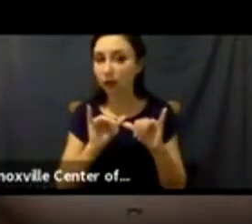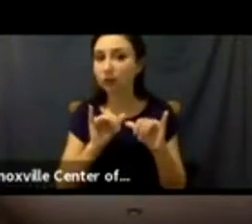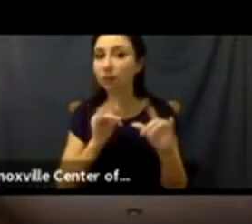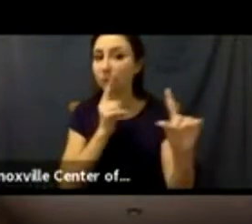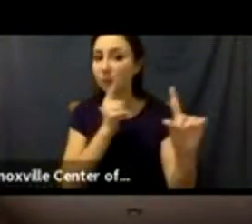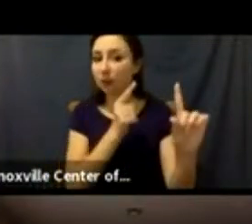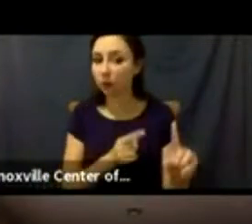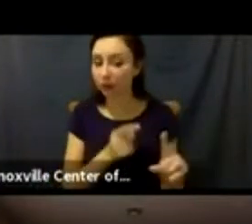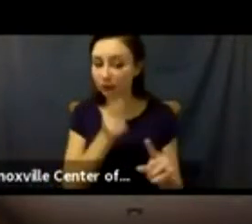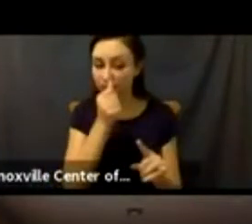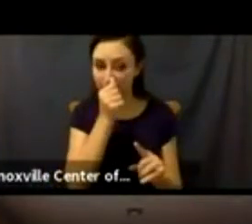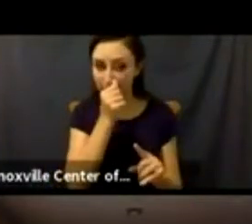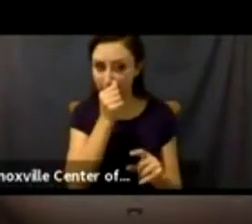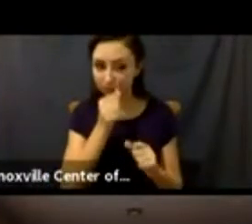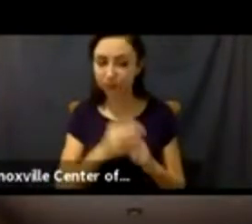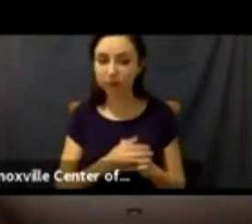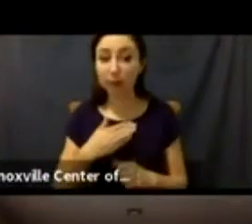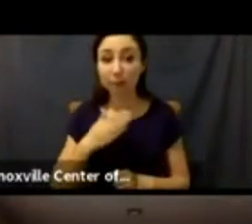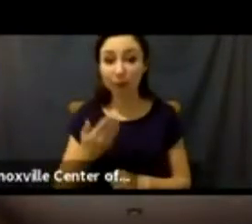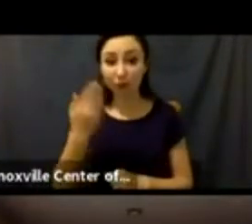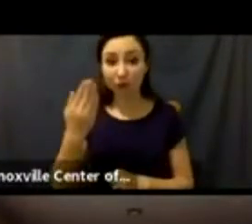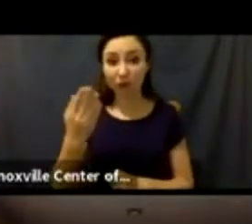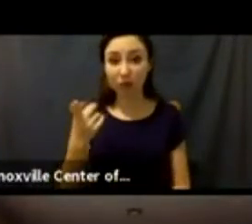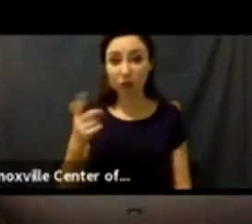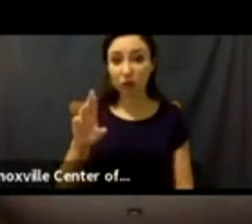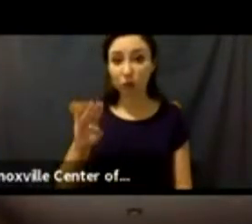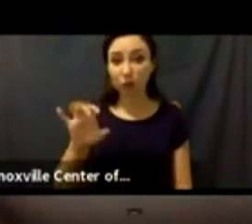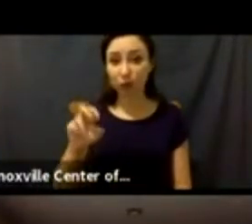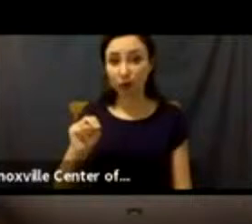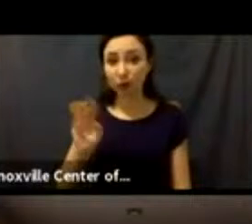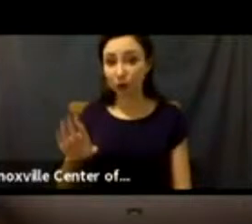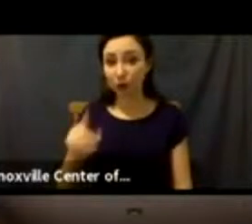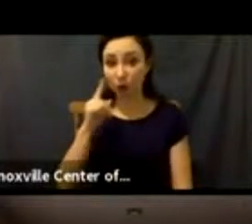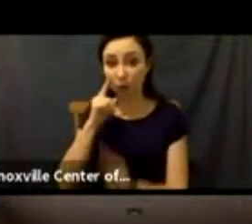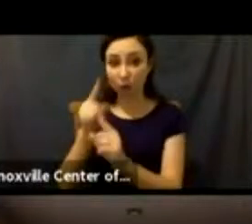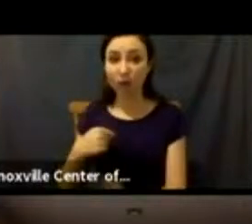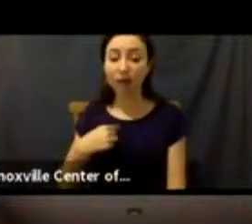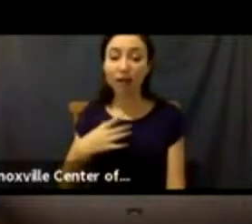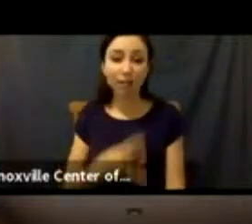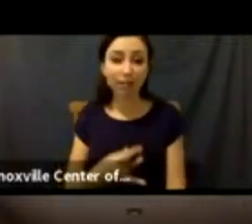O'Brien's point, is that I really do like the idea of stratifying